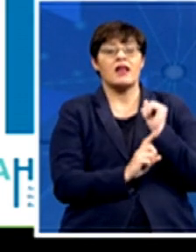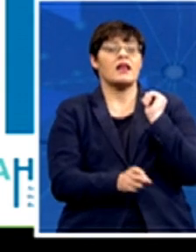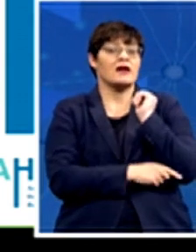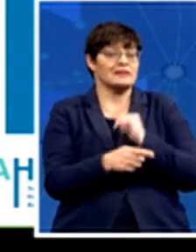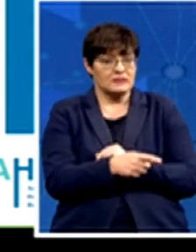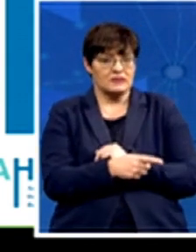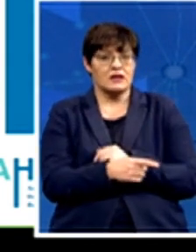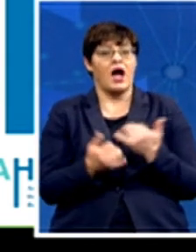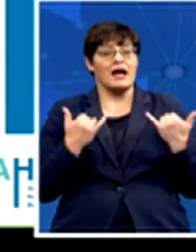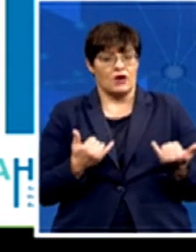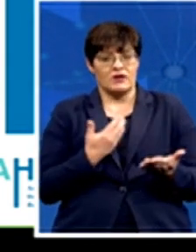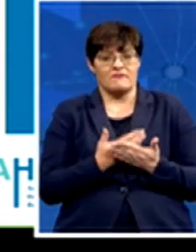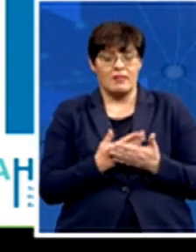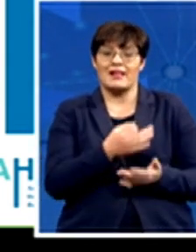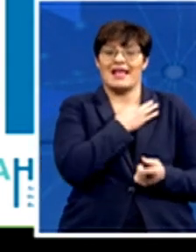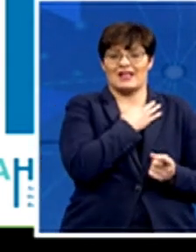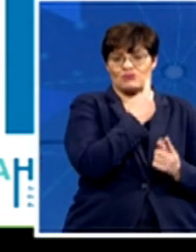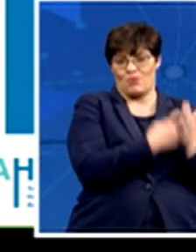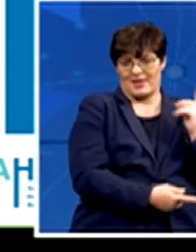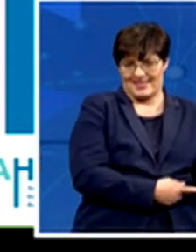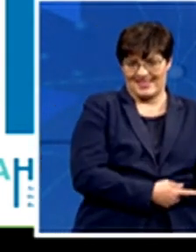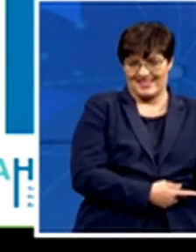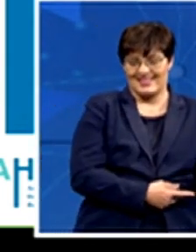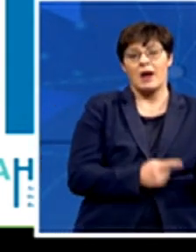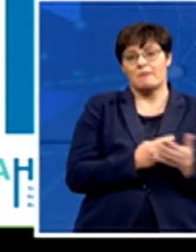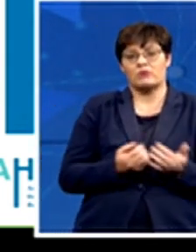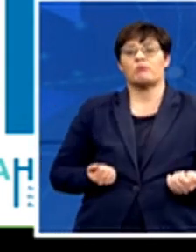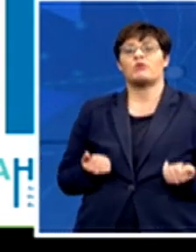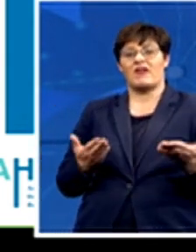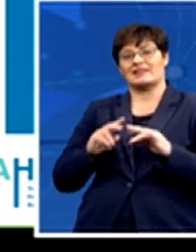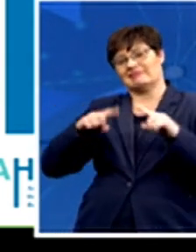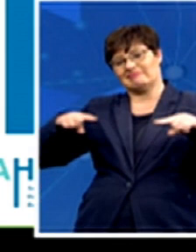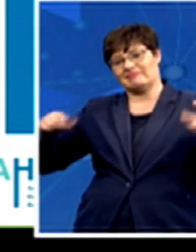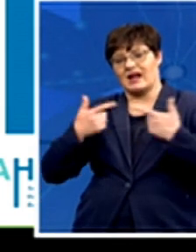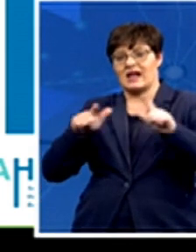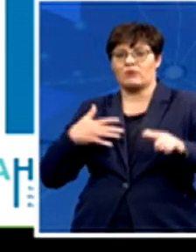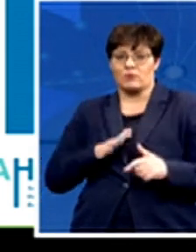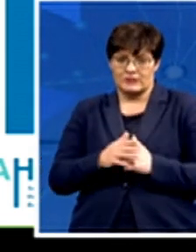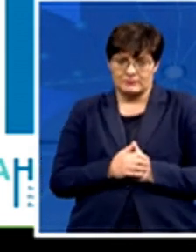we're working on providing it in different other local languages.